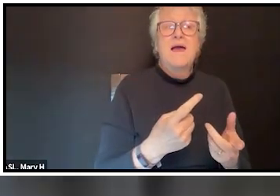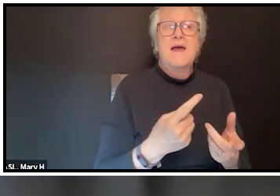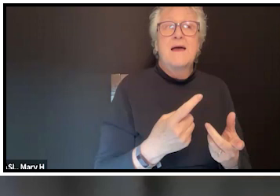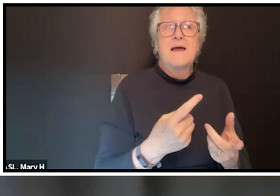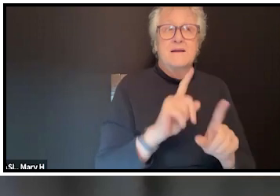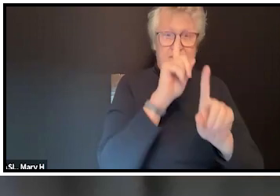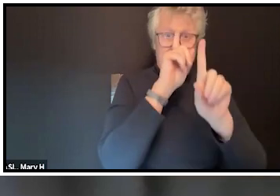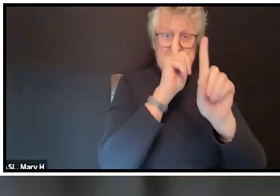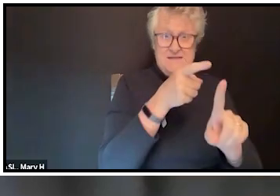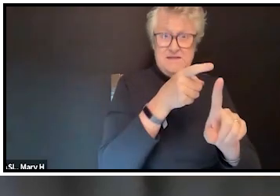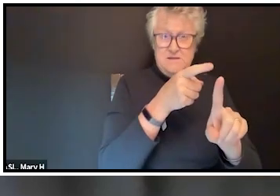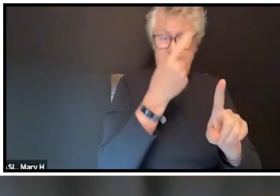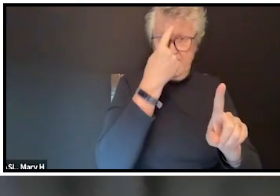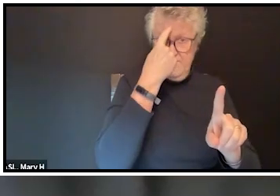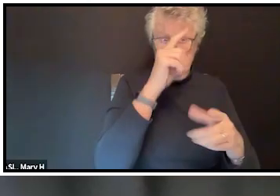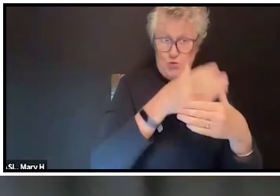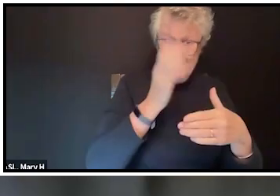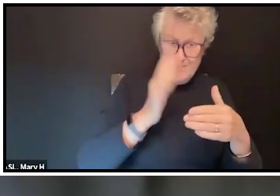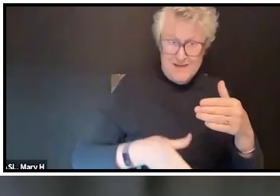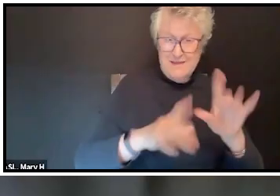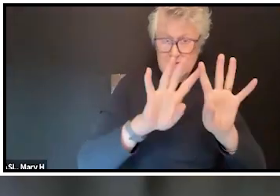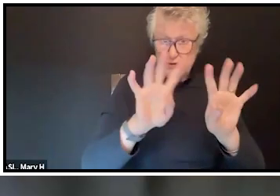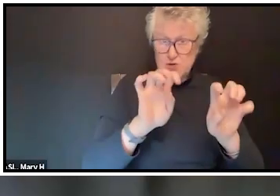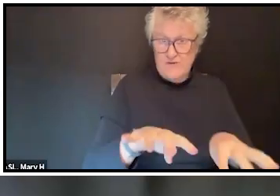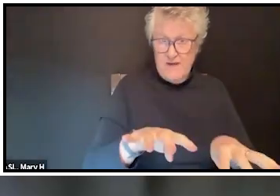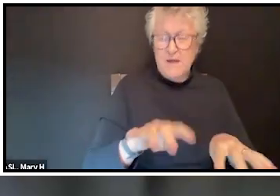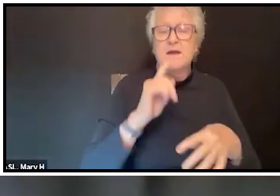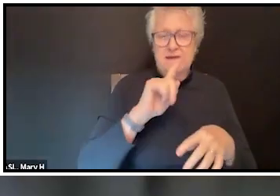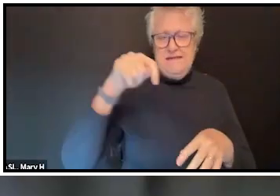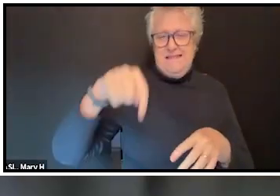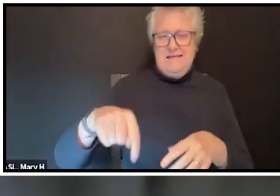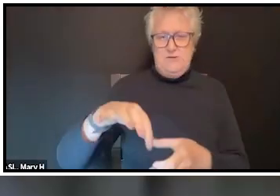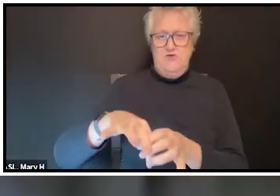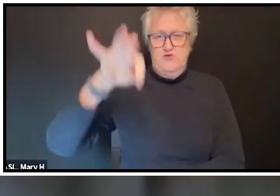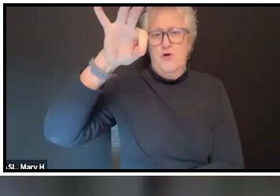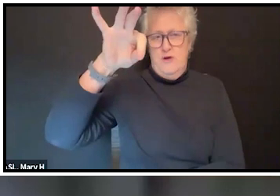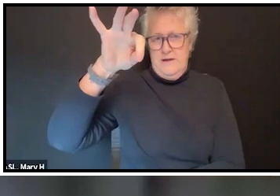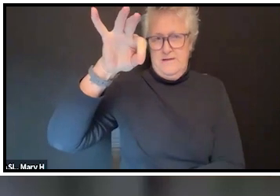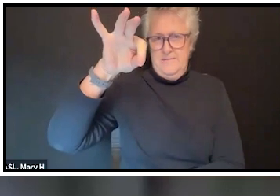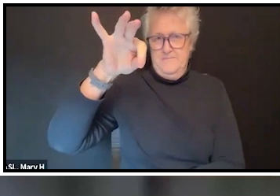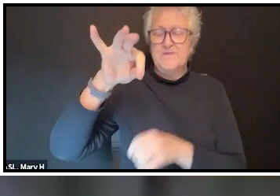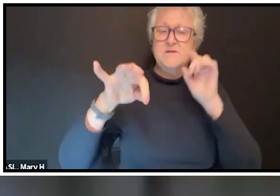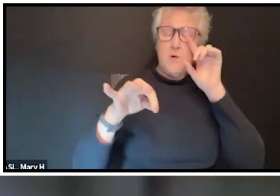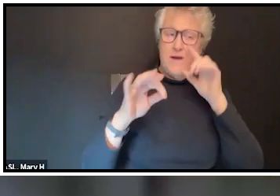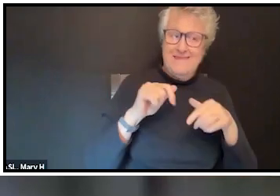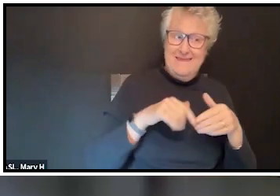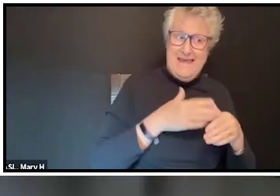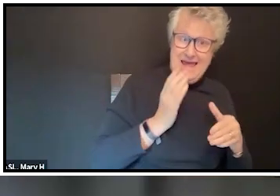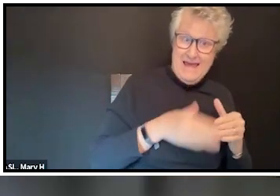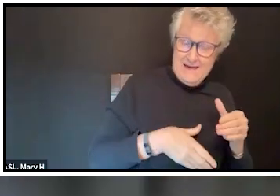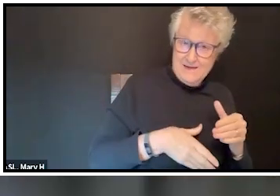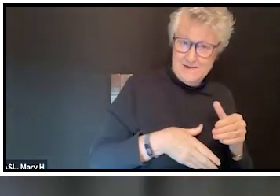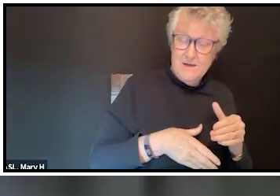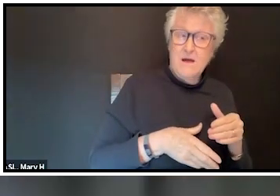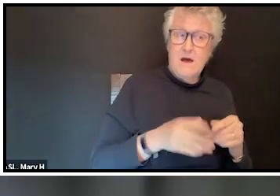this drawing. So if you complete that survey, at the end, it asks you if you want to be put